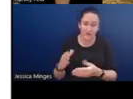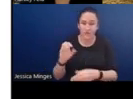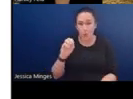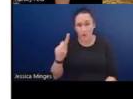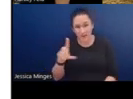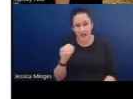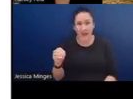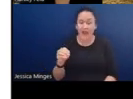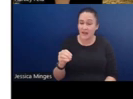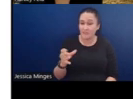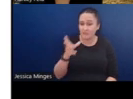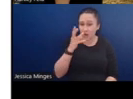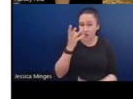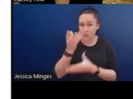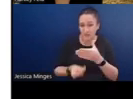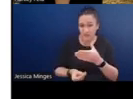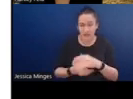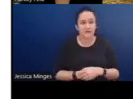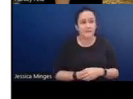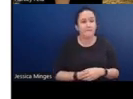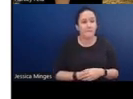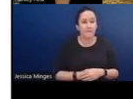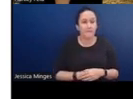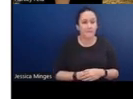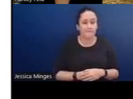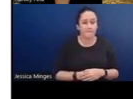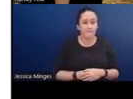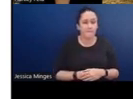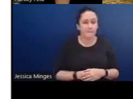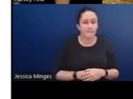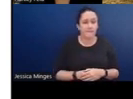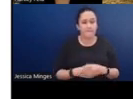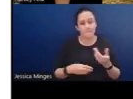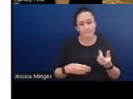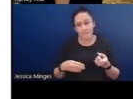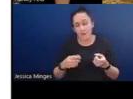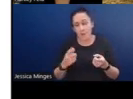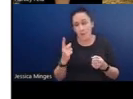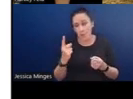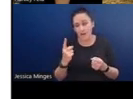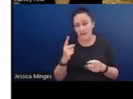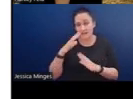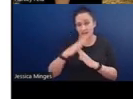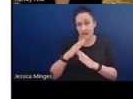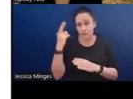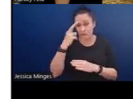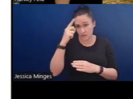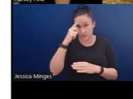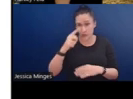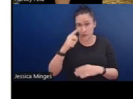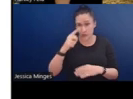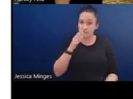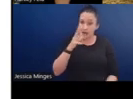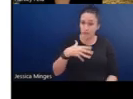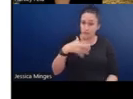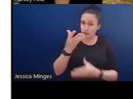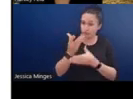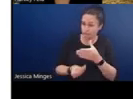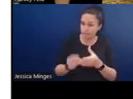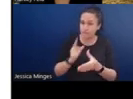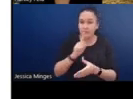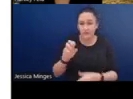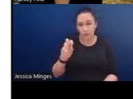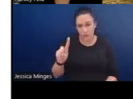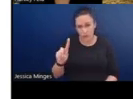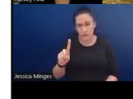is one of the leading causes of maternal mortality is overdose in the state of Kentucky. And so that we